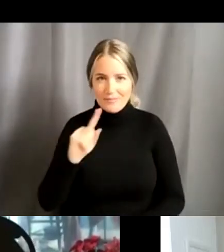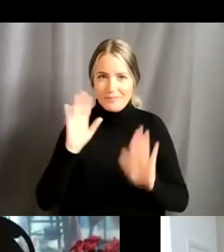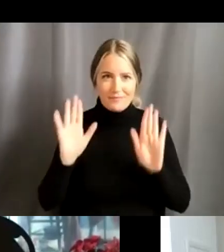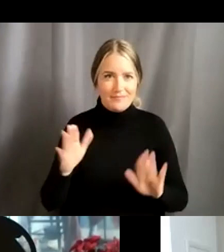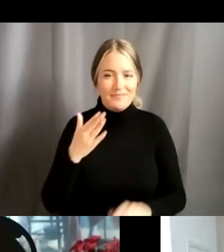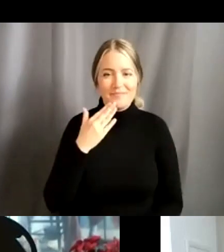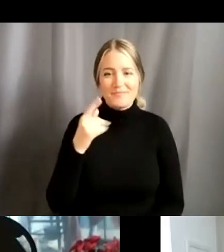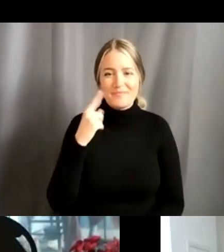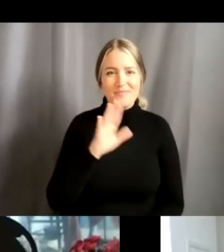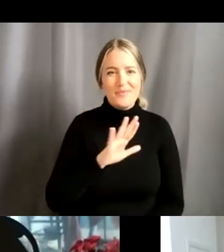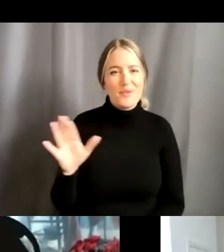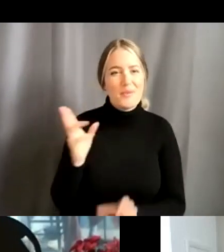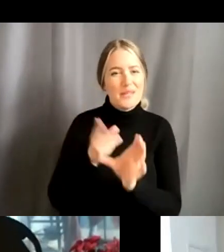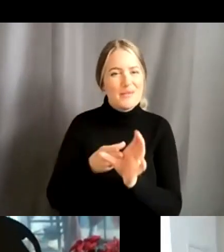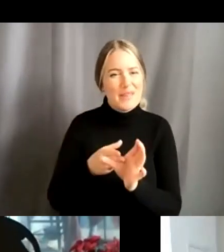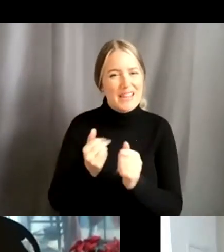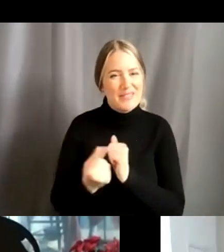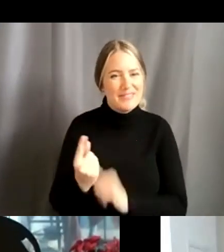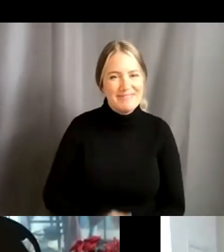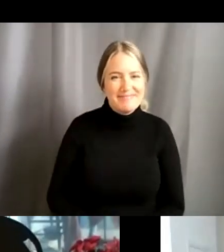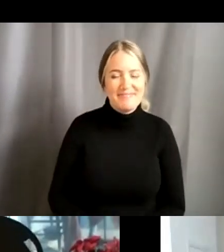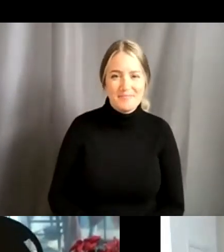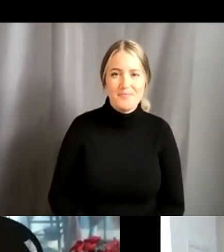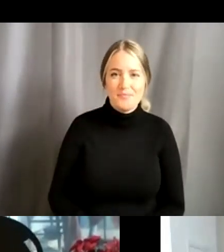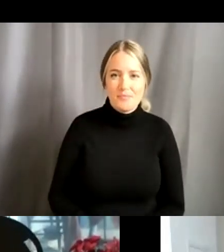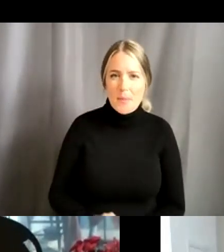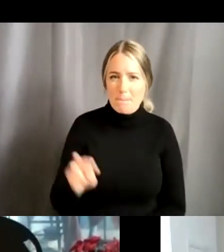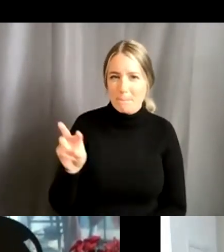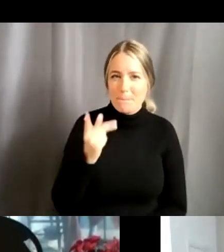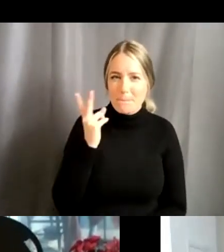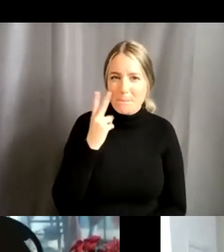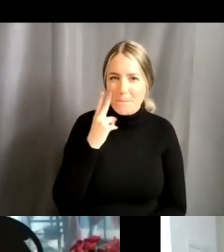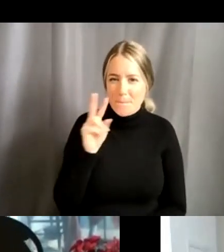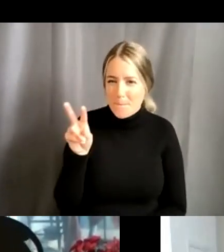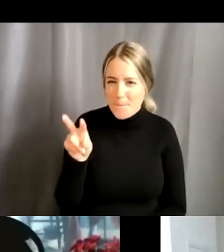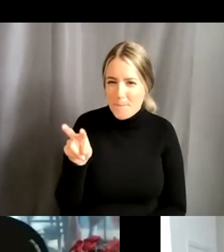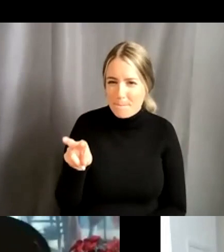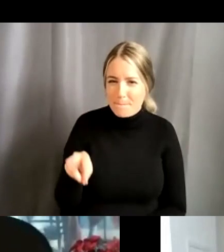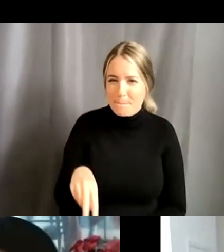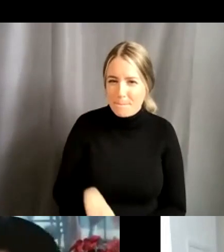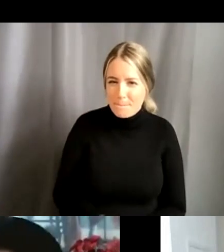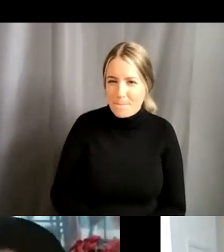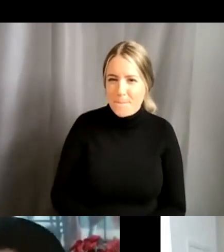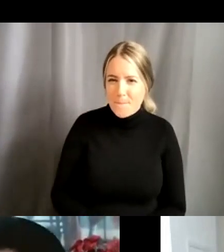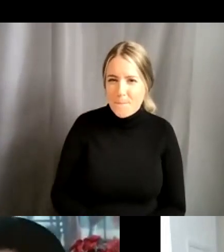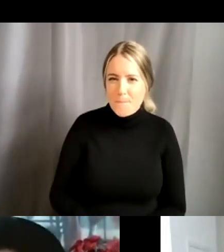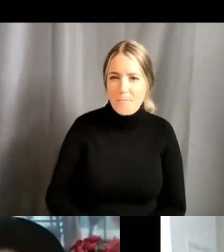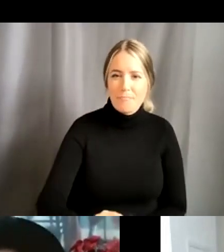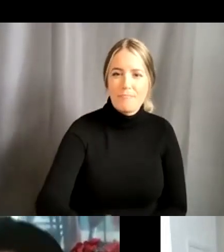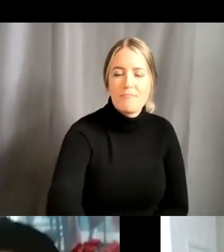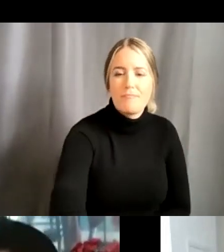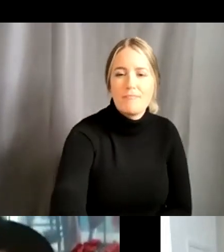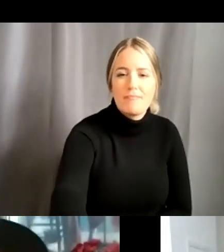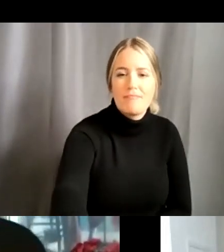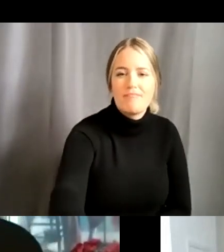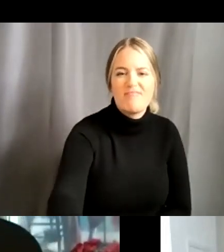you for your participation, everyone. Let's see. I'm just going to pick a